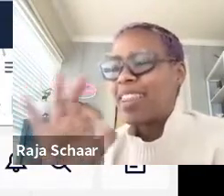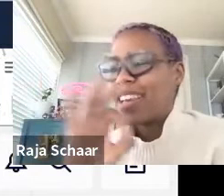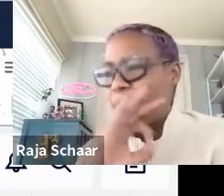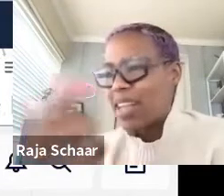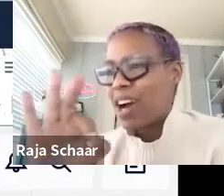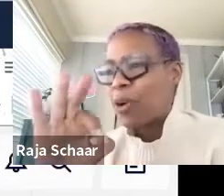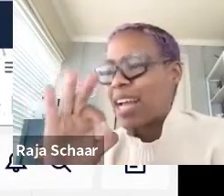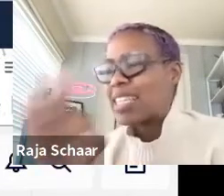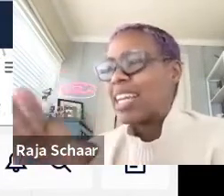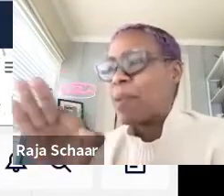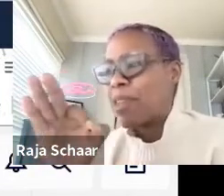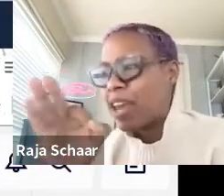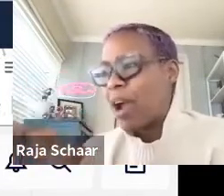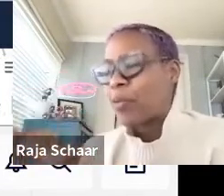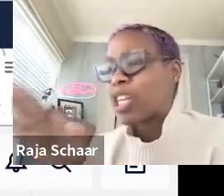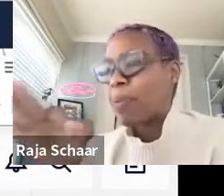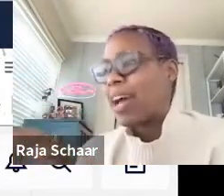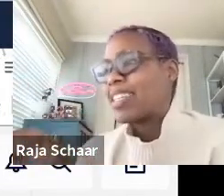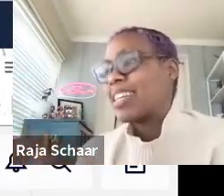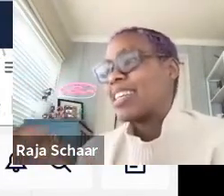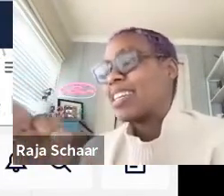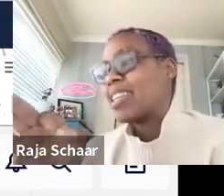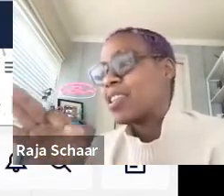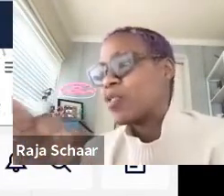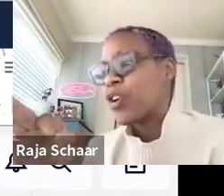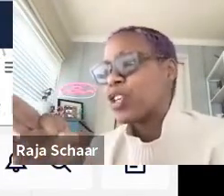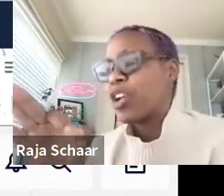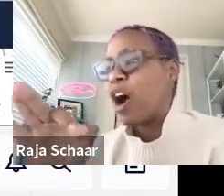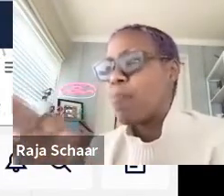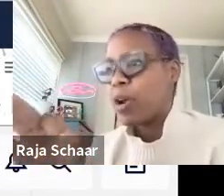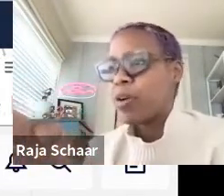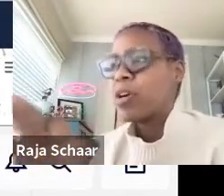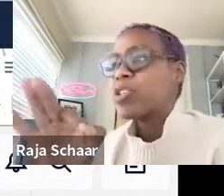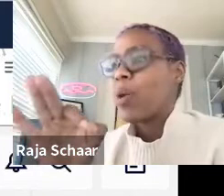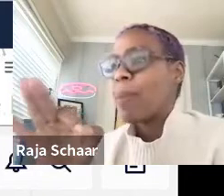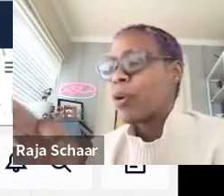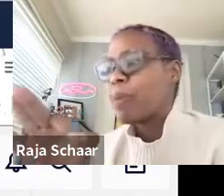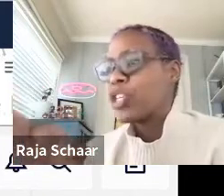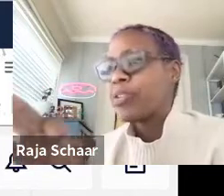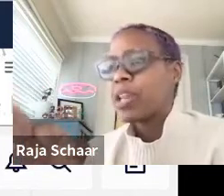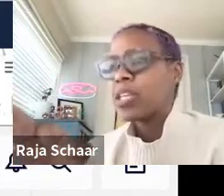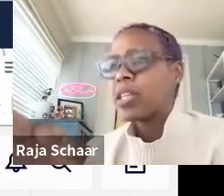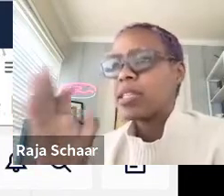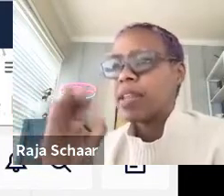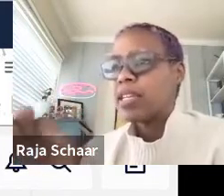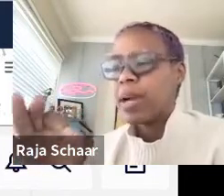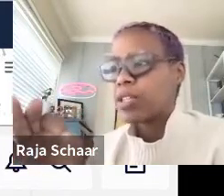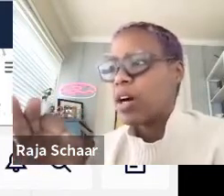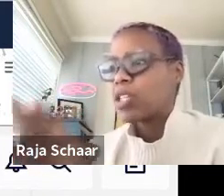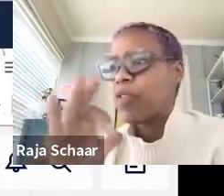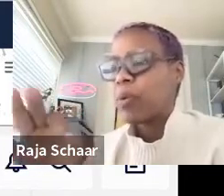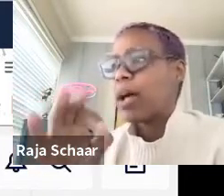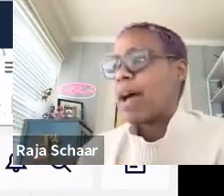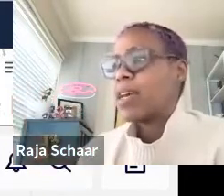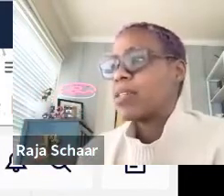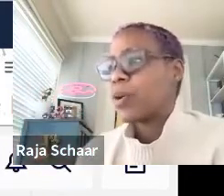adapted based on what I did in the interactive workshop that I attended, this version on Miro. So I'm going to be sharing the link to this at the end of my talk